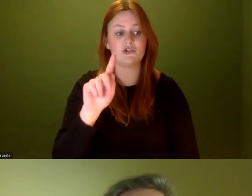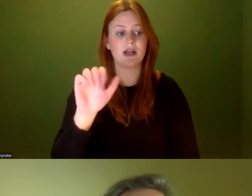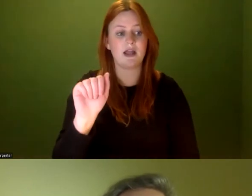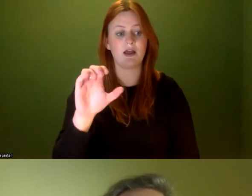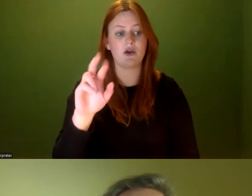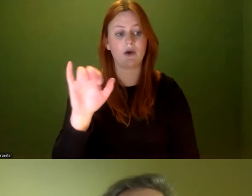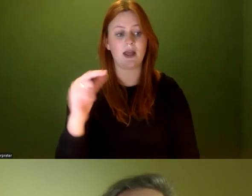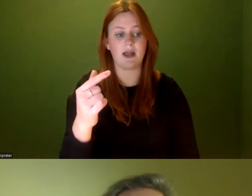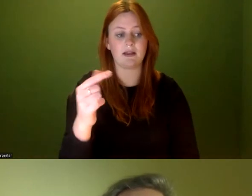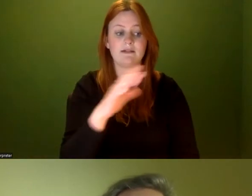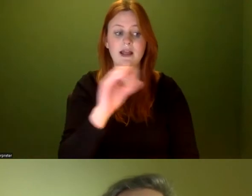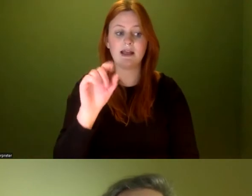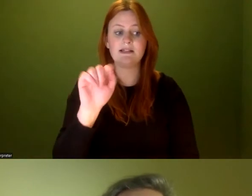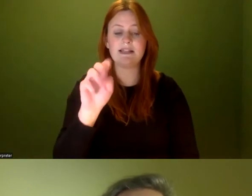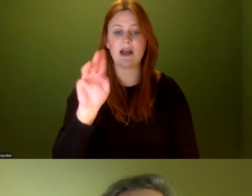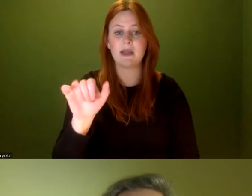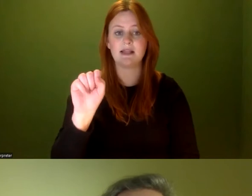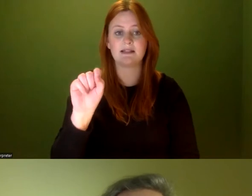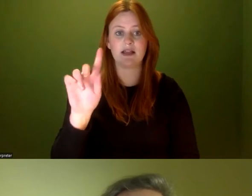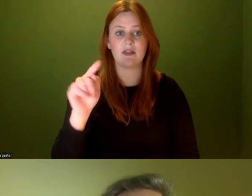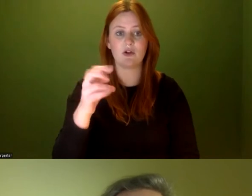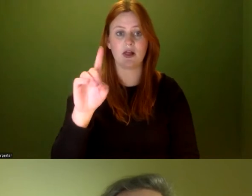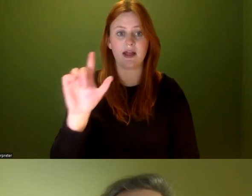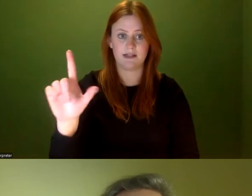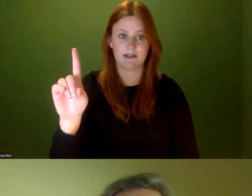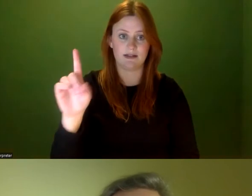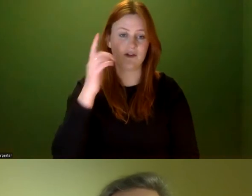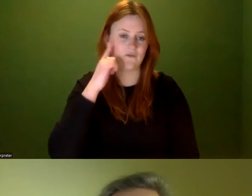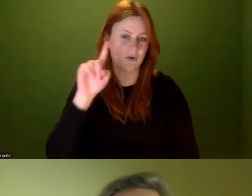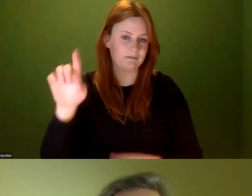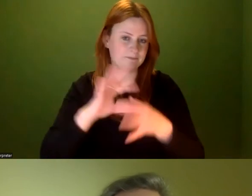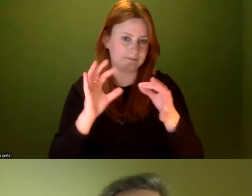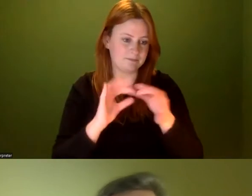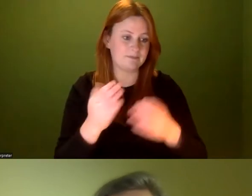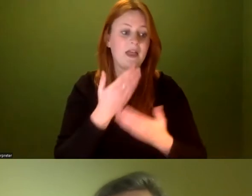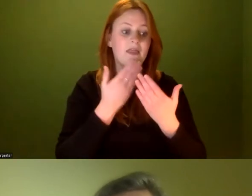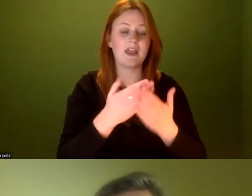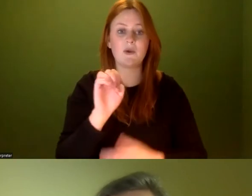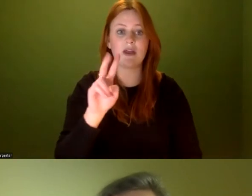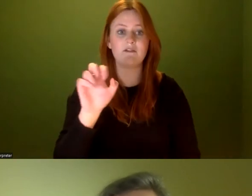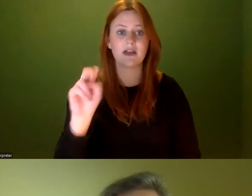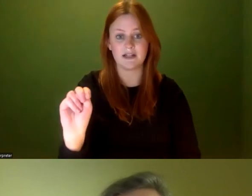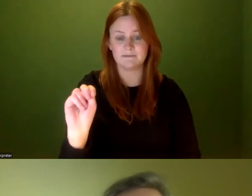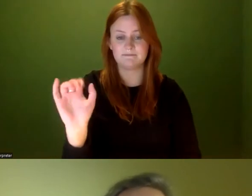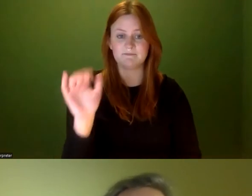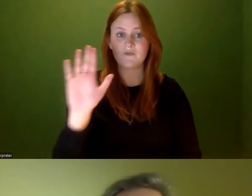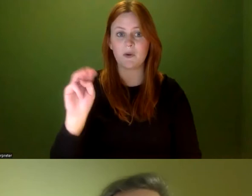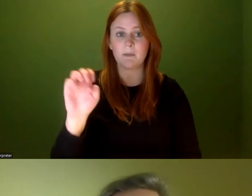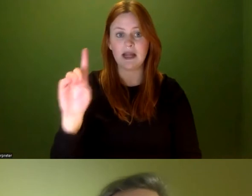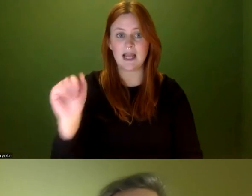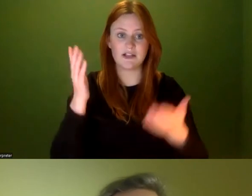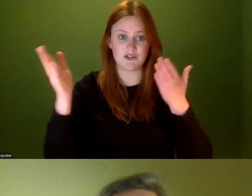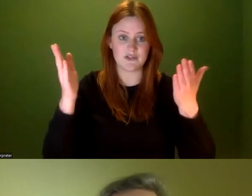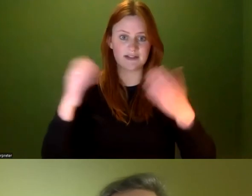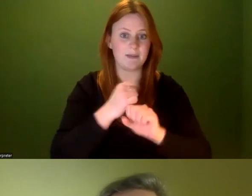efforts, and Tammy Sutherland for bringing remarks this evening. Thanks to Evan and the University of Winnipeg's Media Services for making sure